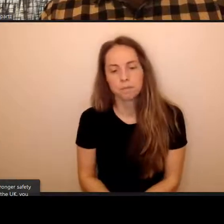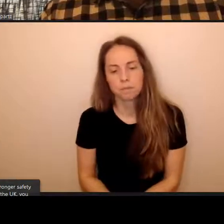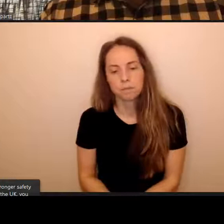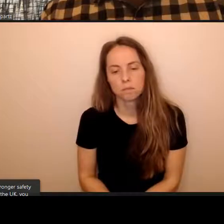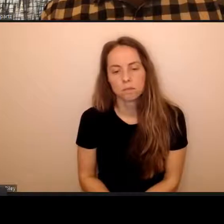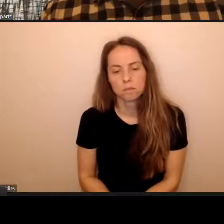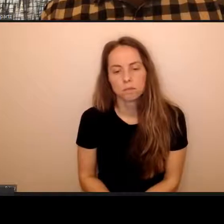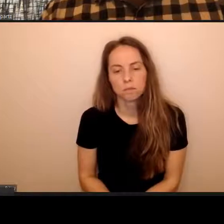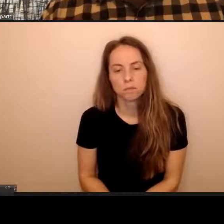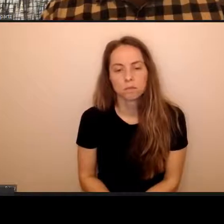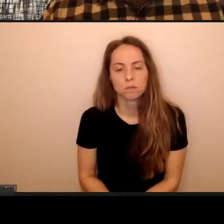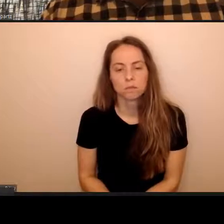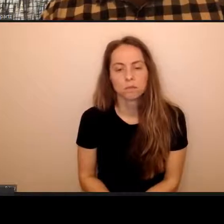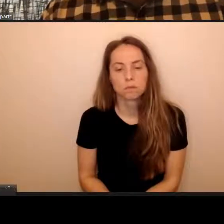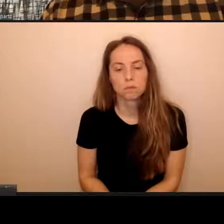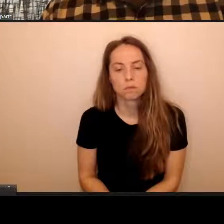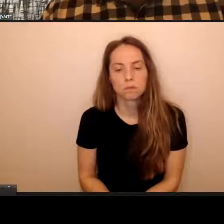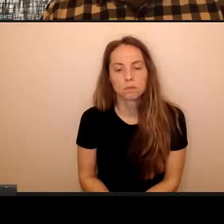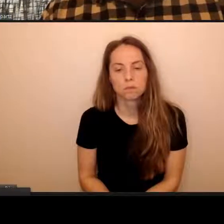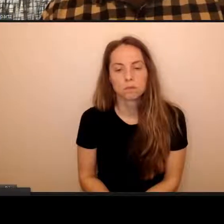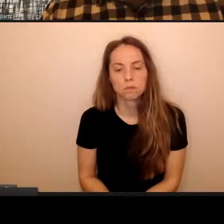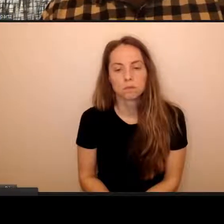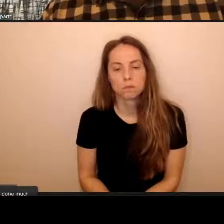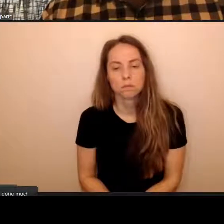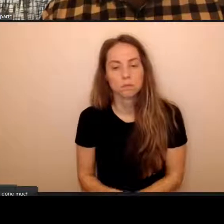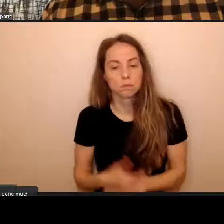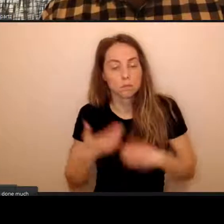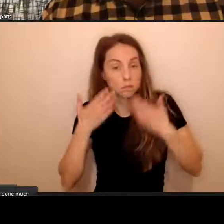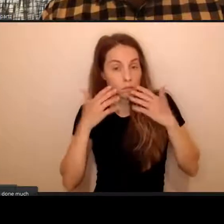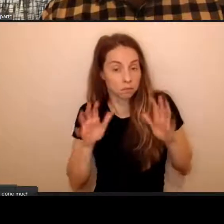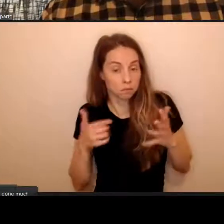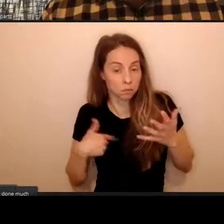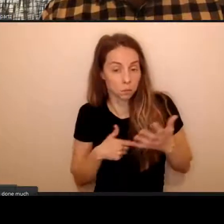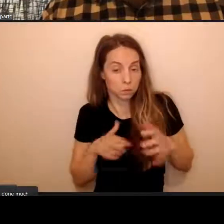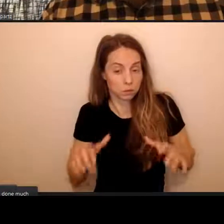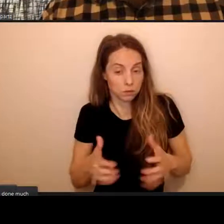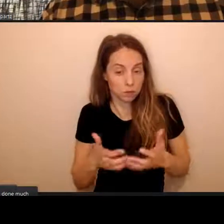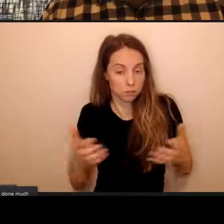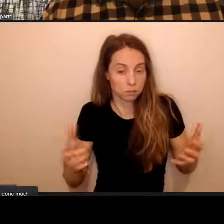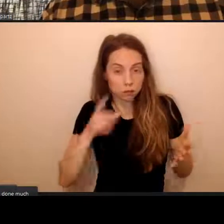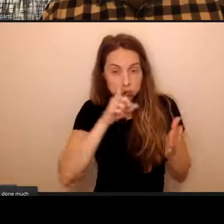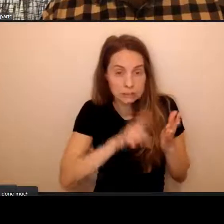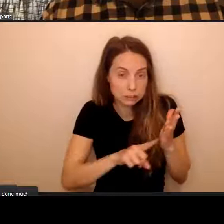I don't know if we've done much research to understand